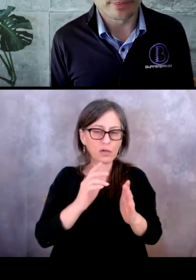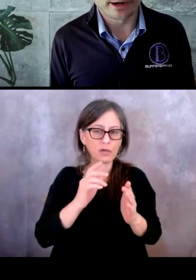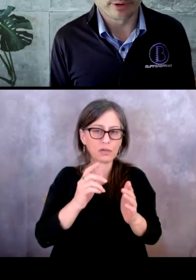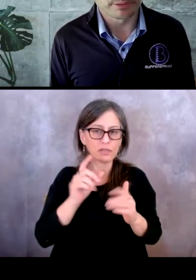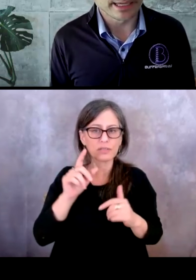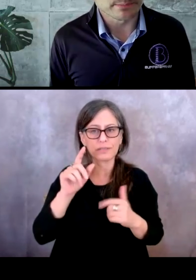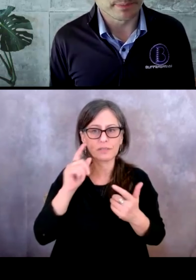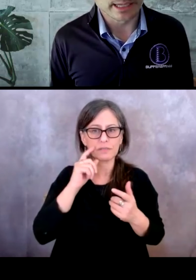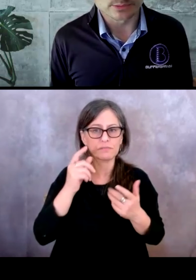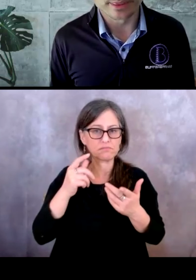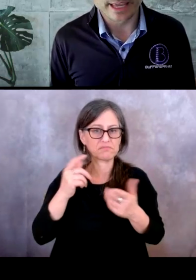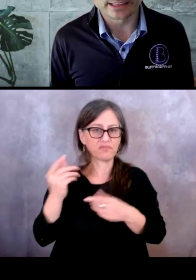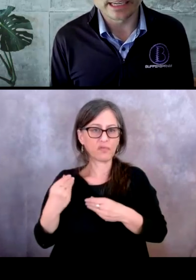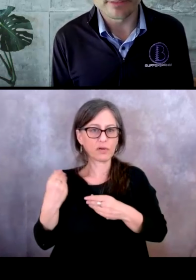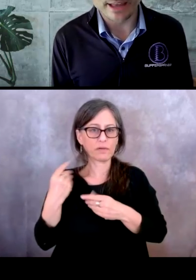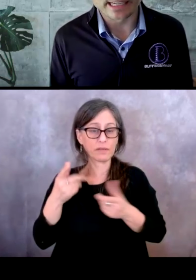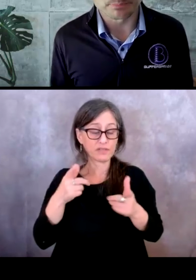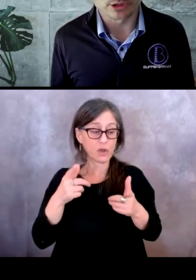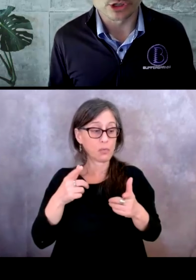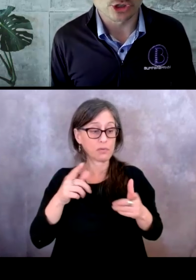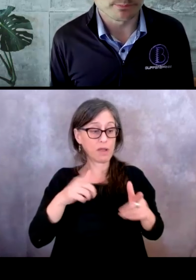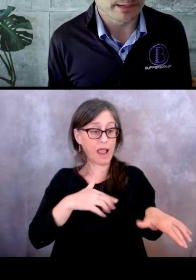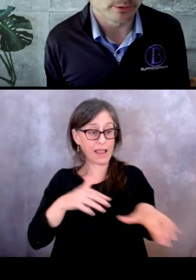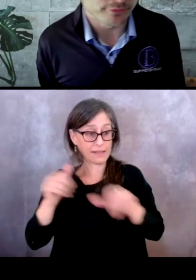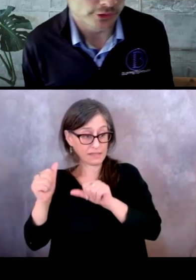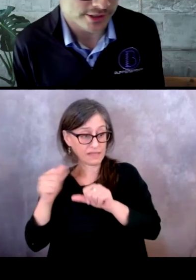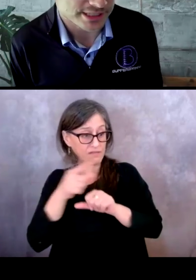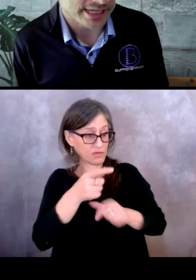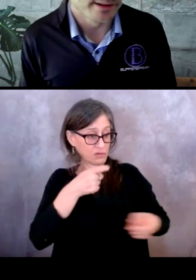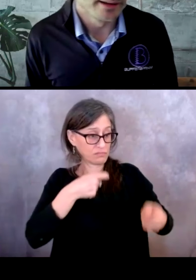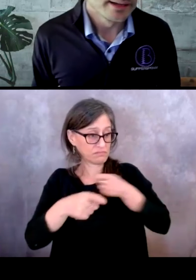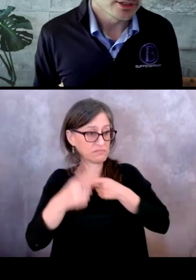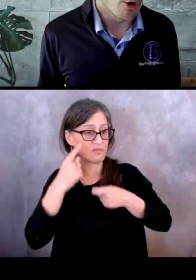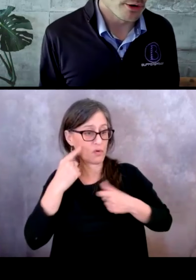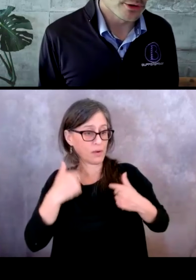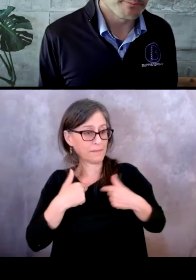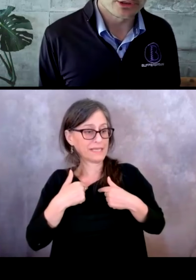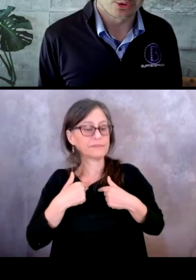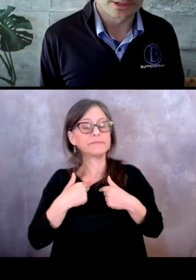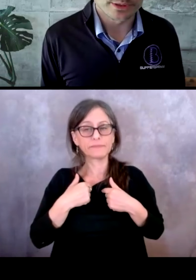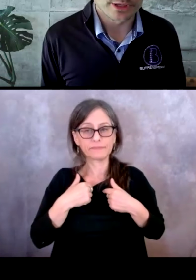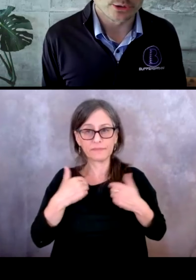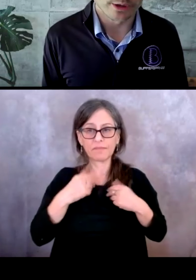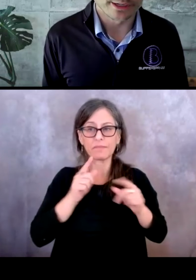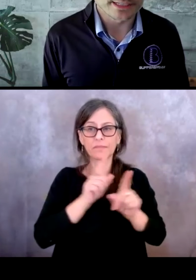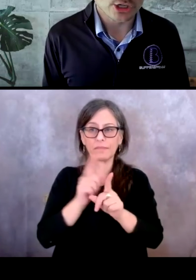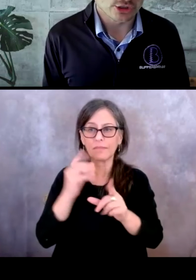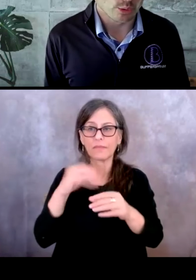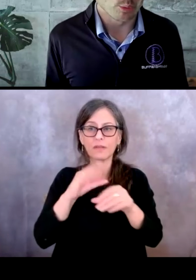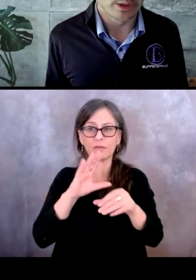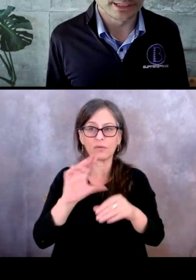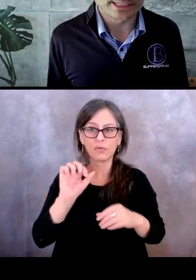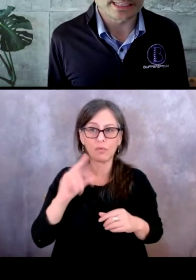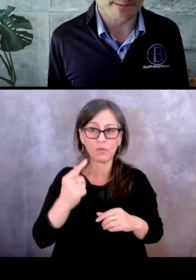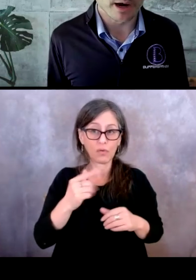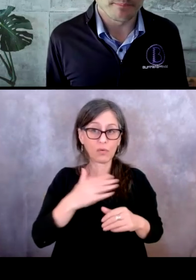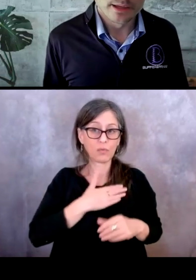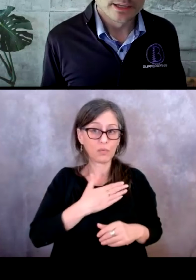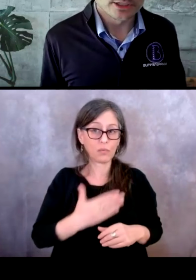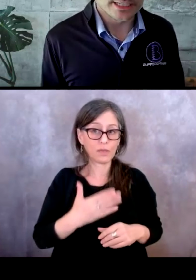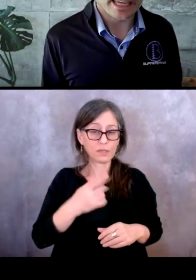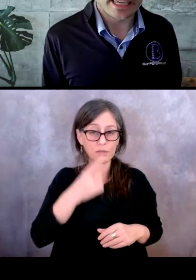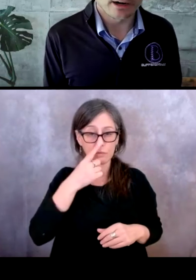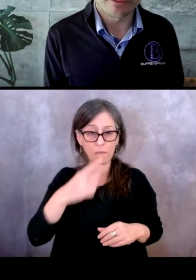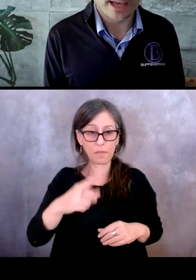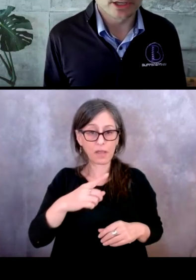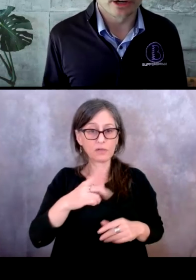building out their replacement, because when they leave, that next person should be able to fill their seat. So are there mentors within your organization who are willing to step up